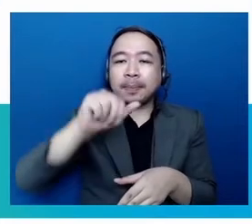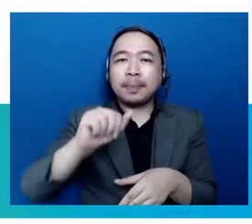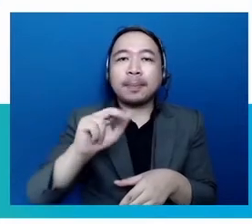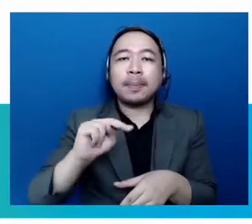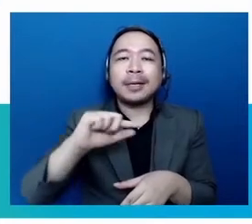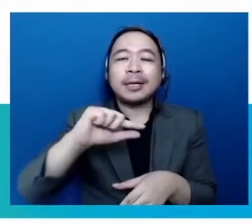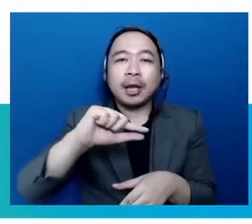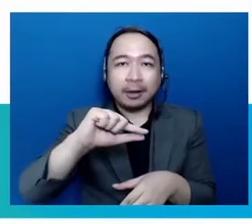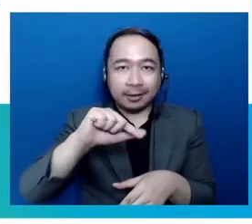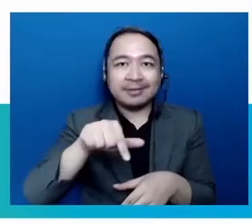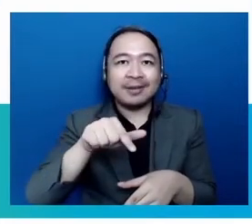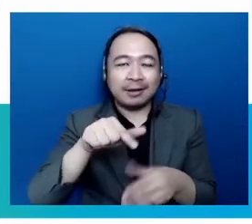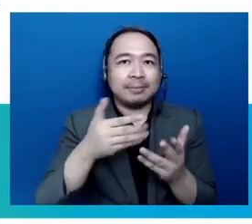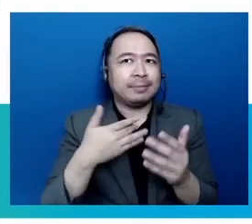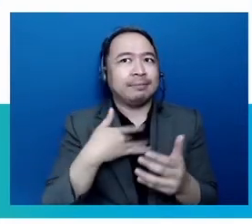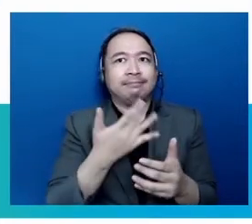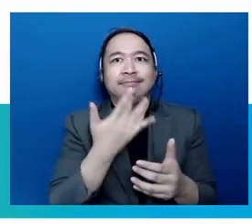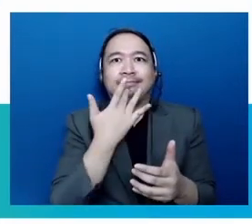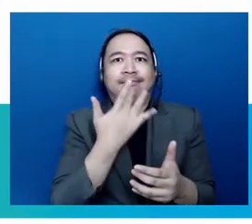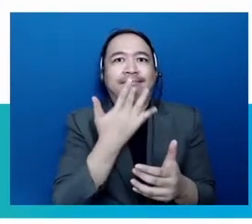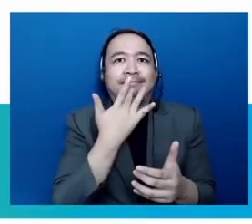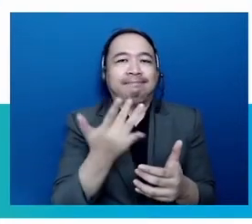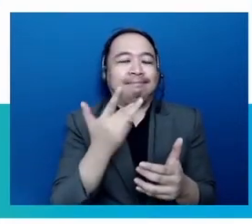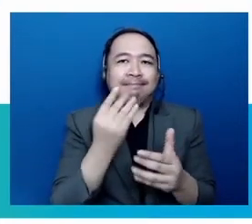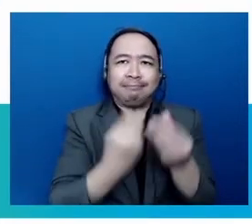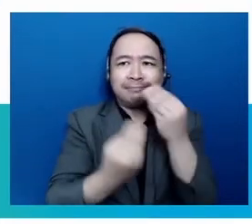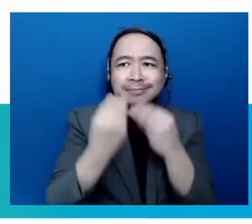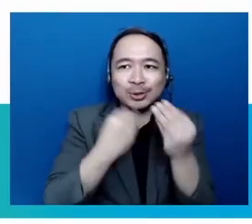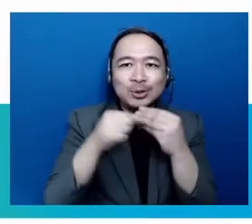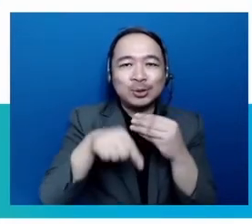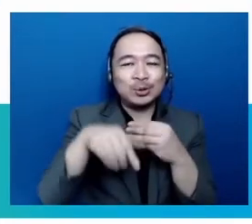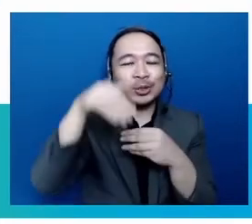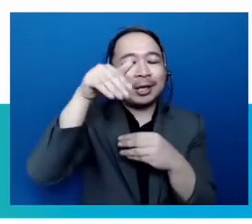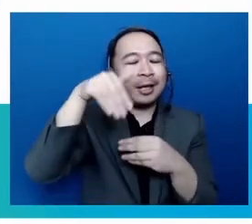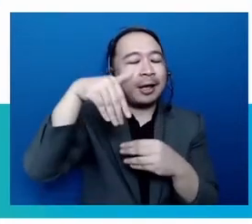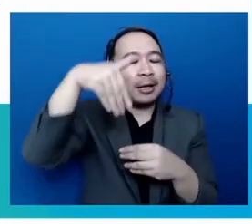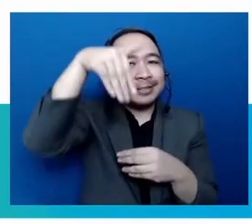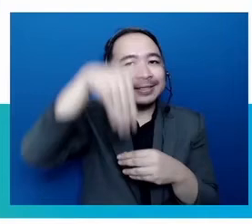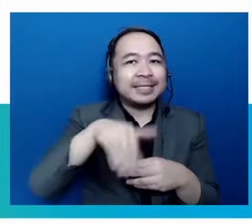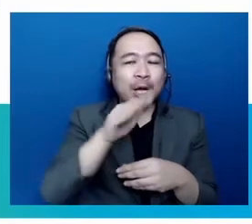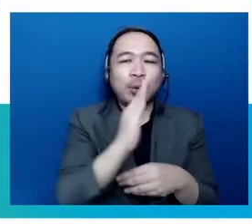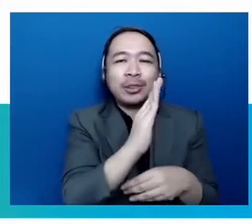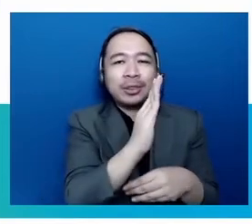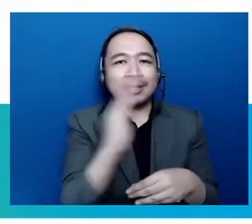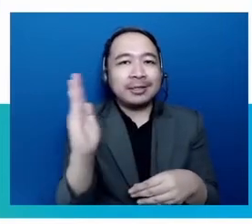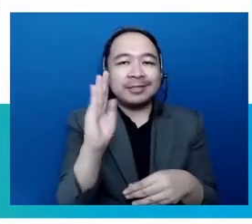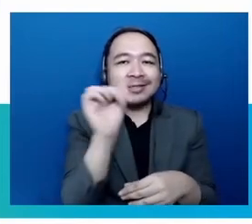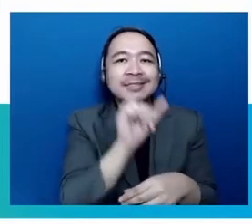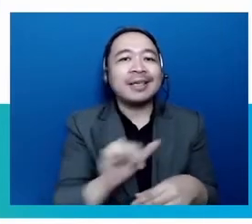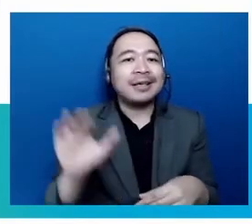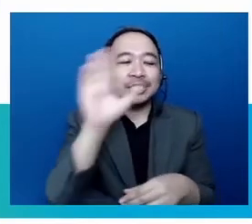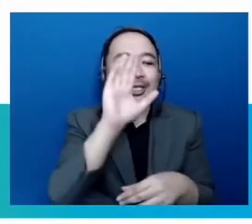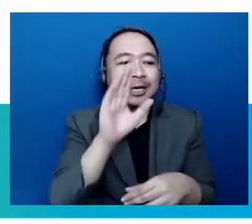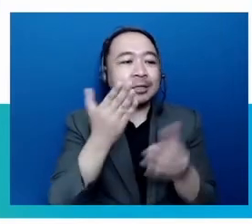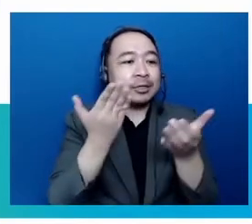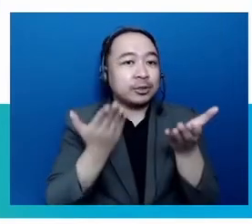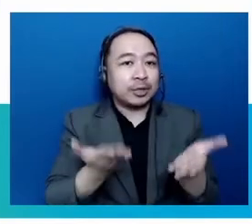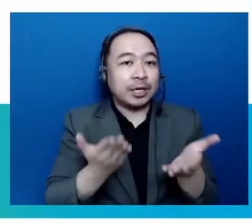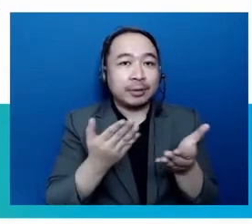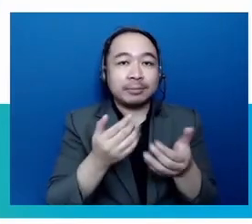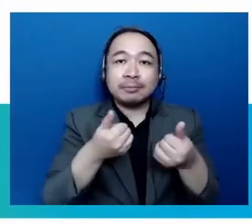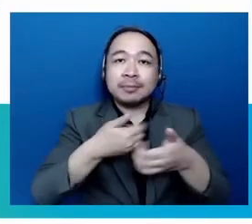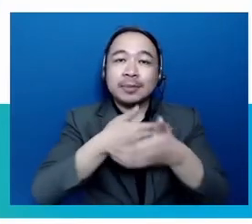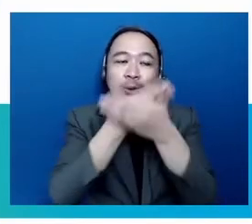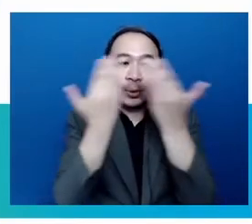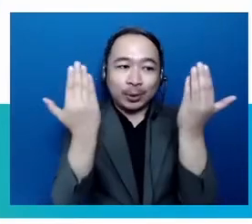appropriately, we will now invite Dr. Shakuntala Filstead, who is an expert on nutrition and public health. Good afternoon, Dr.